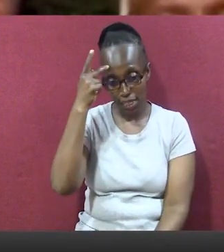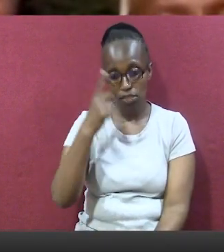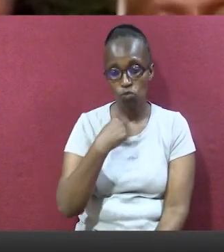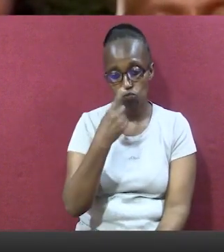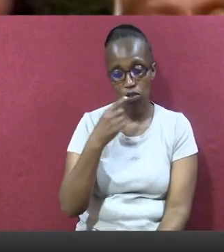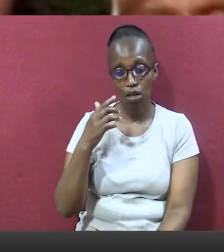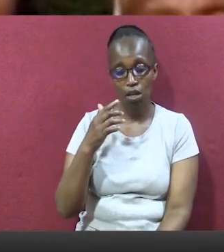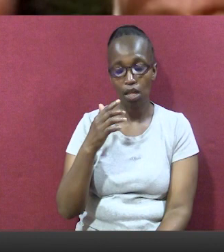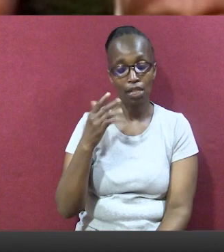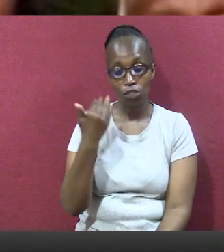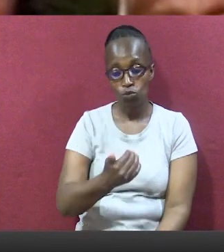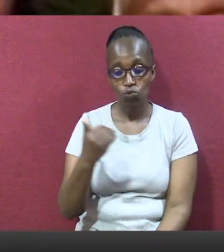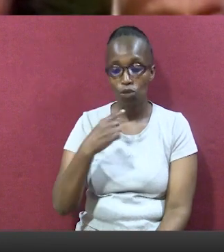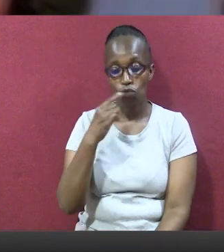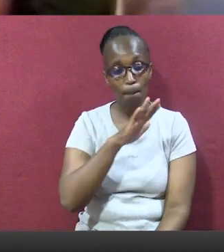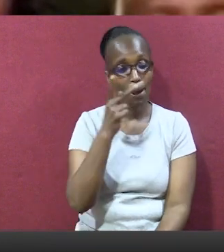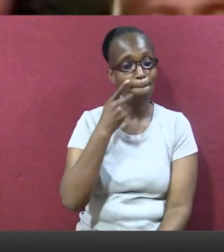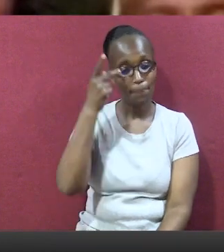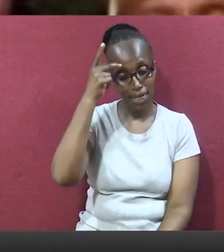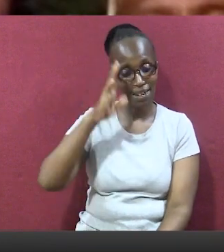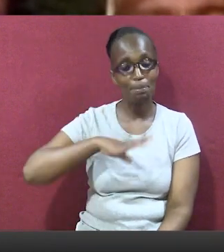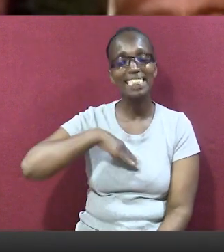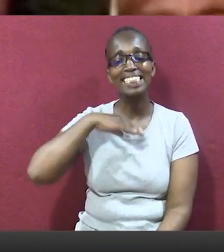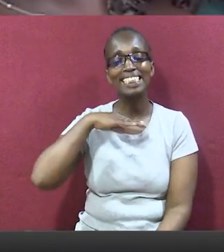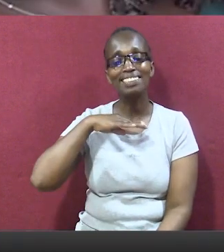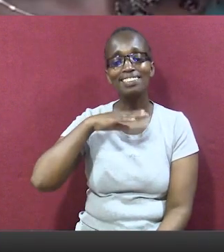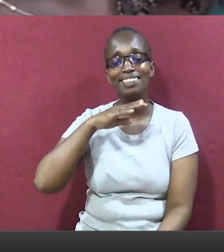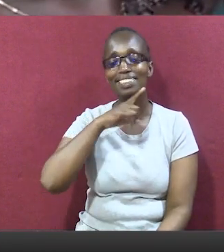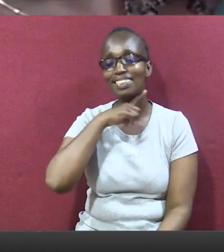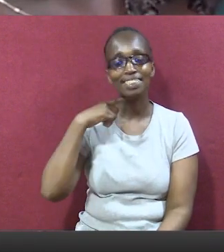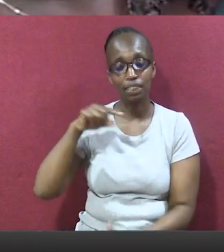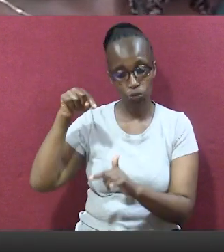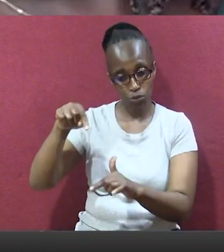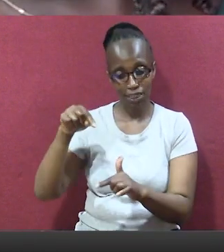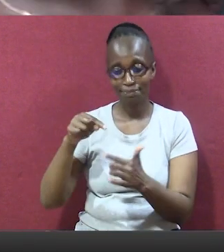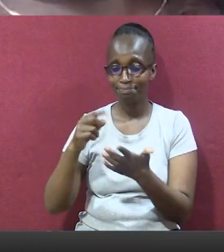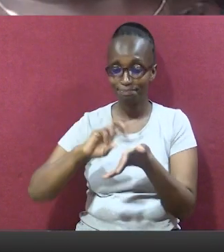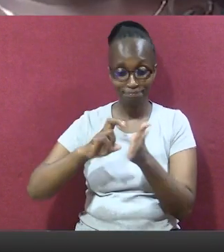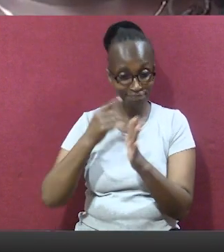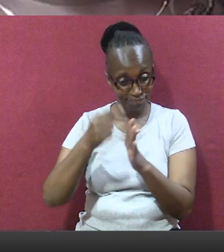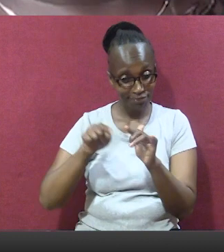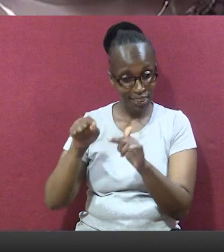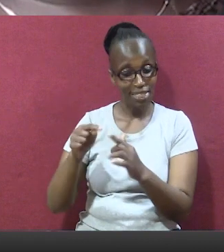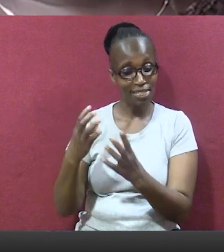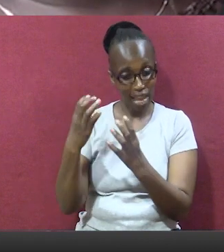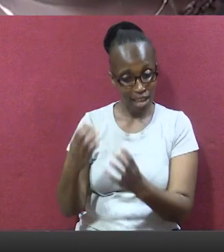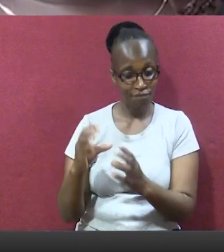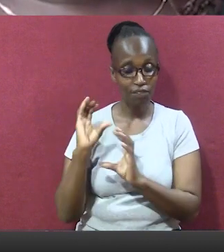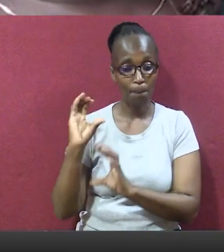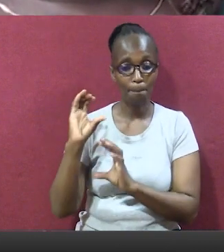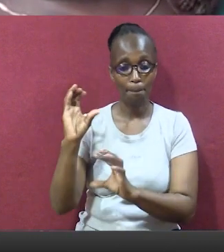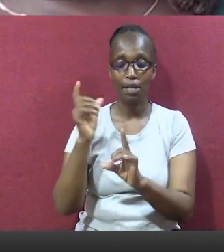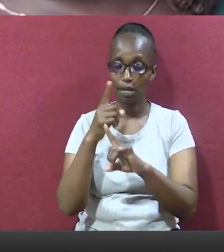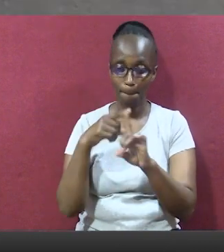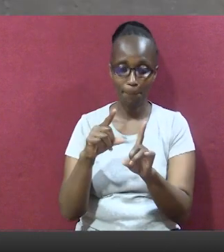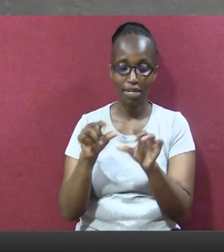have been killed today, Mwalimu has been the best teacher in Kombasis. Sasa wanaitaka serikali ikiongozwa na